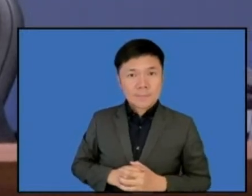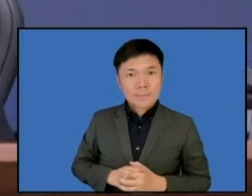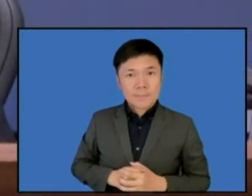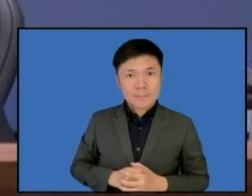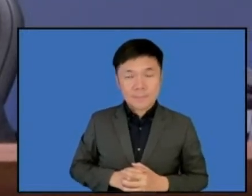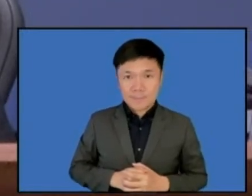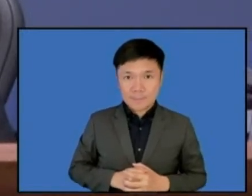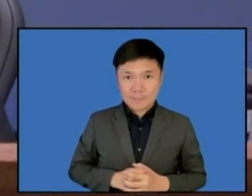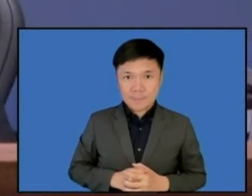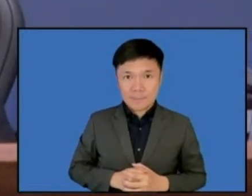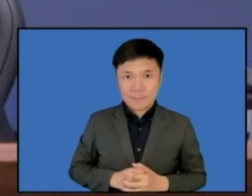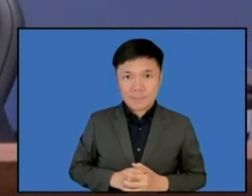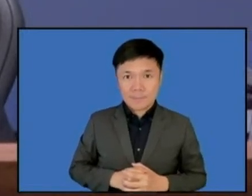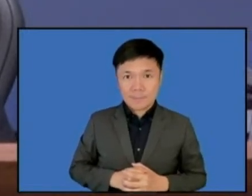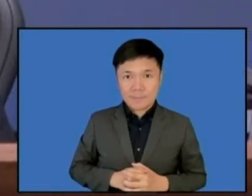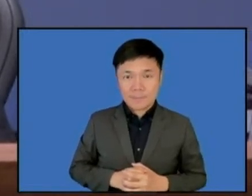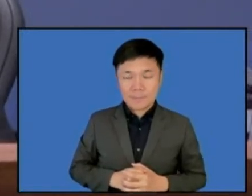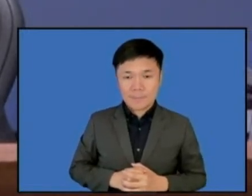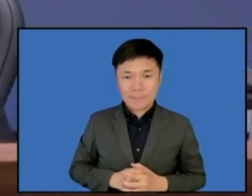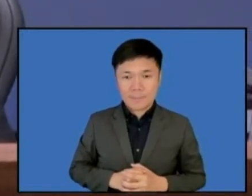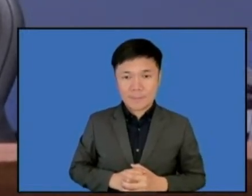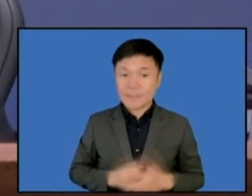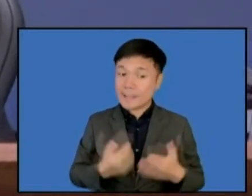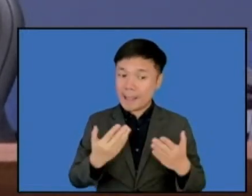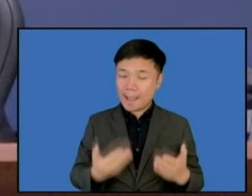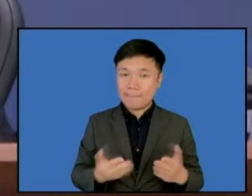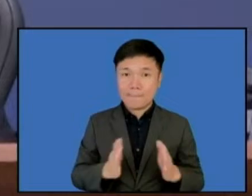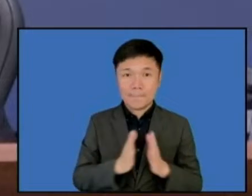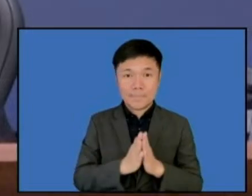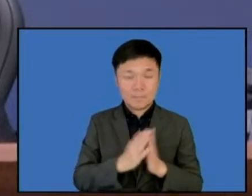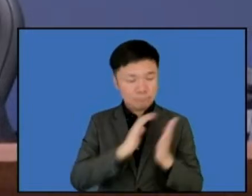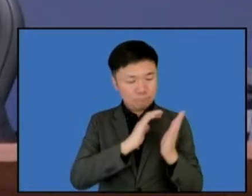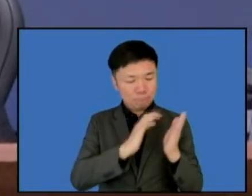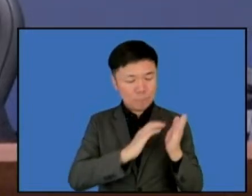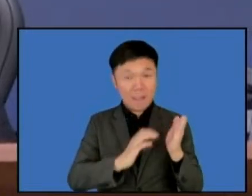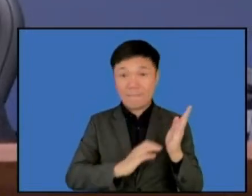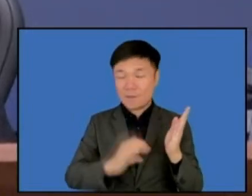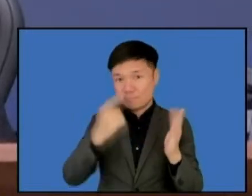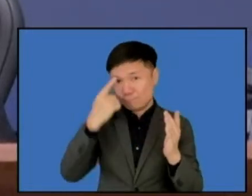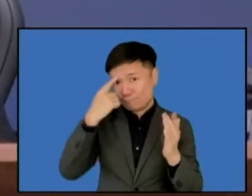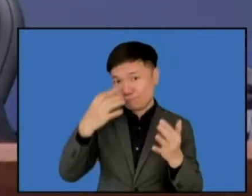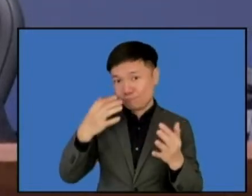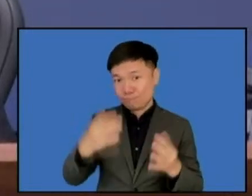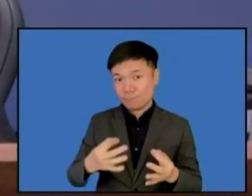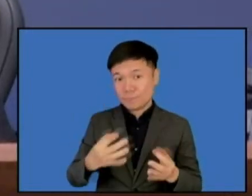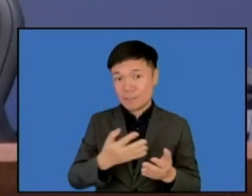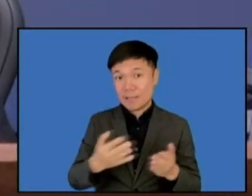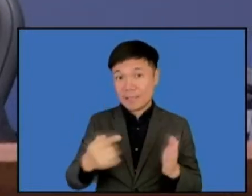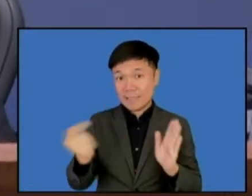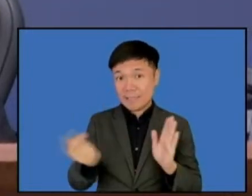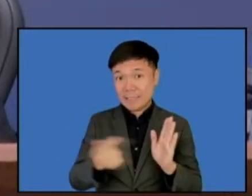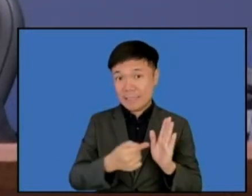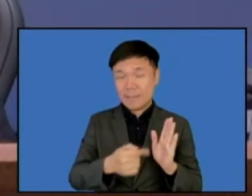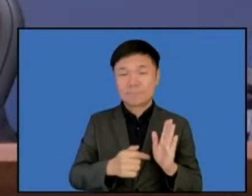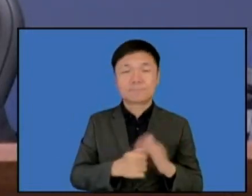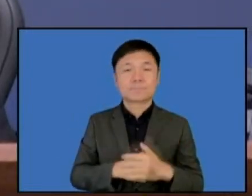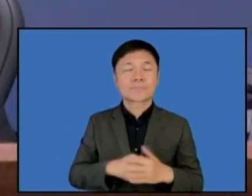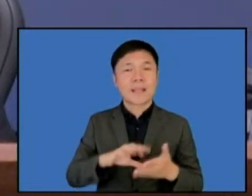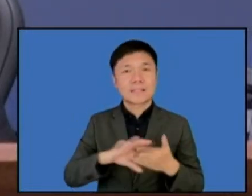I now like to draw your attention to the draft decision as proposed in document